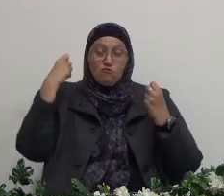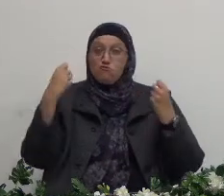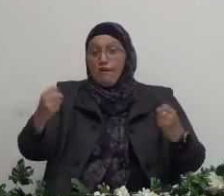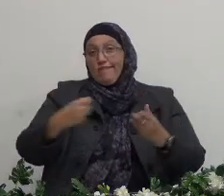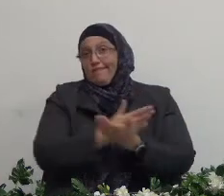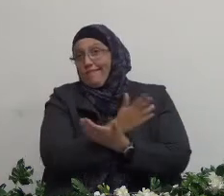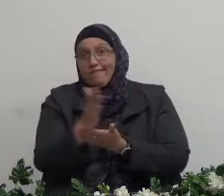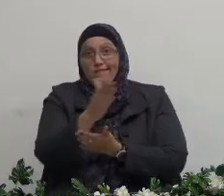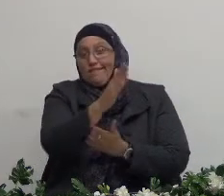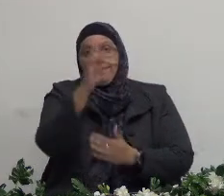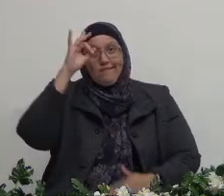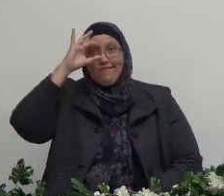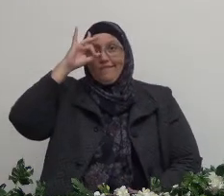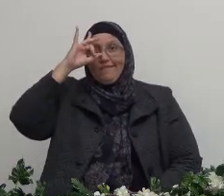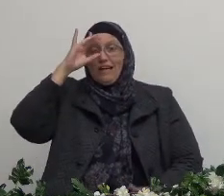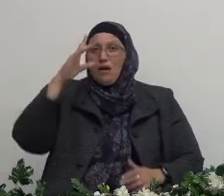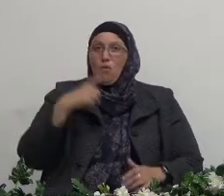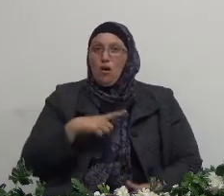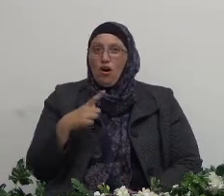know how to